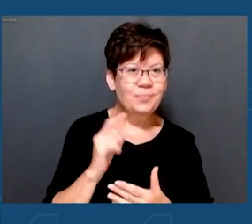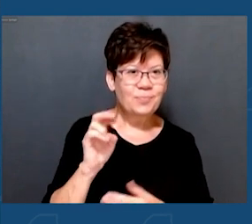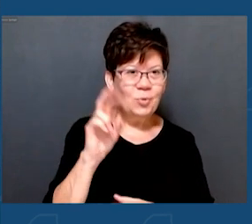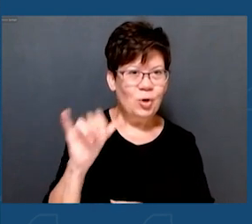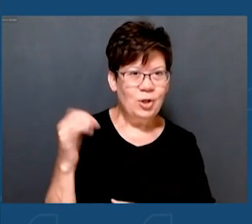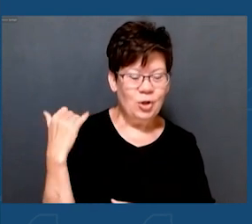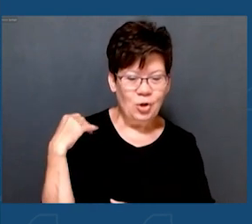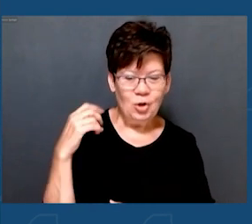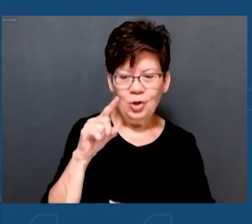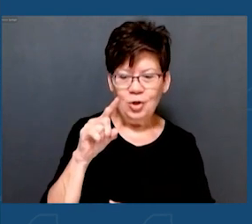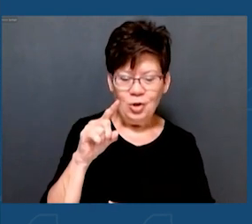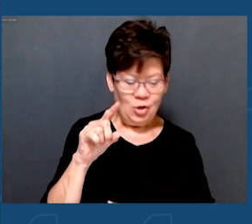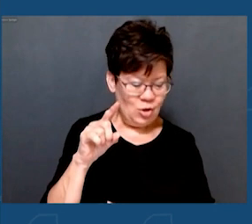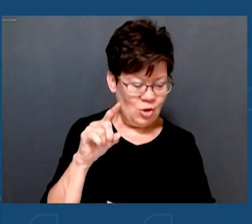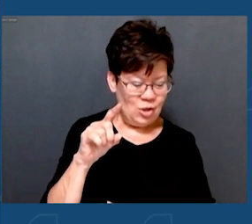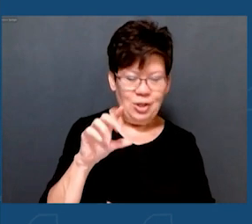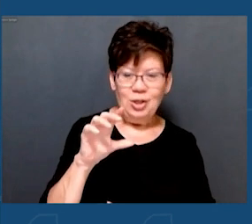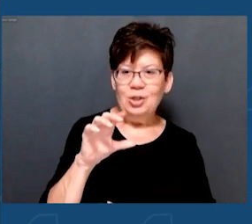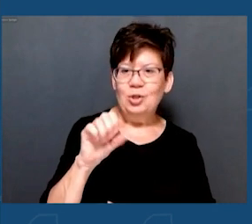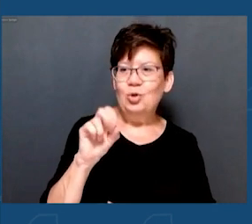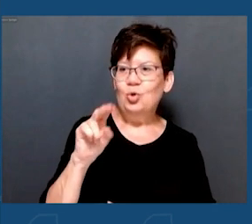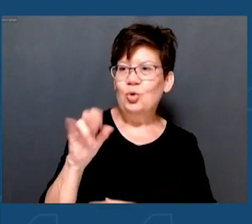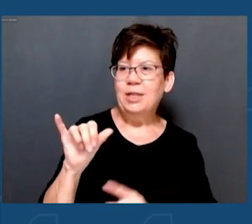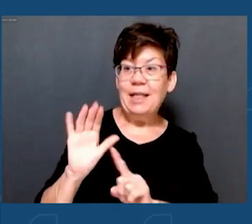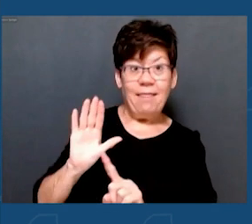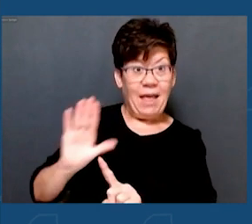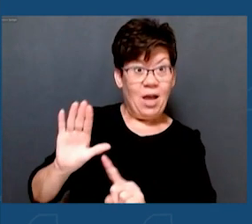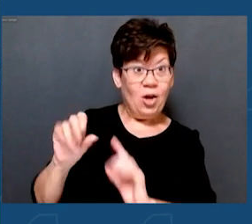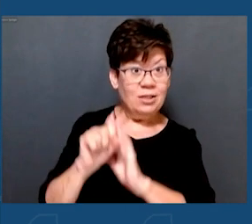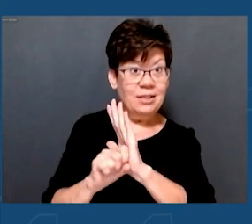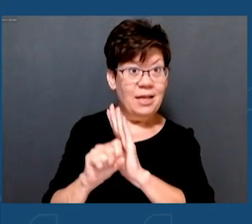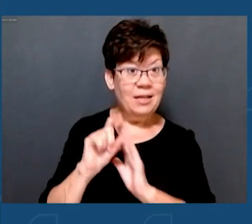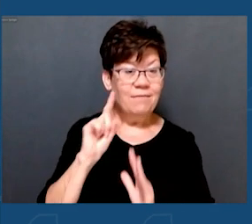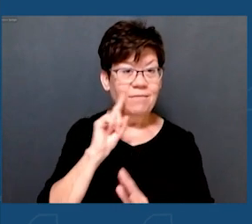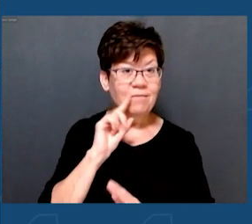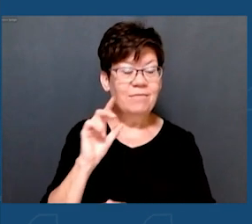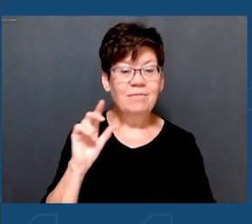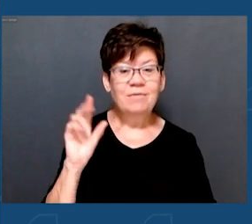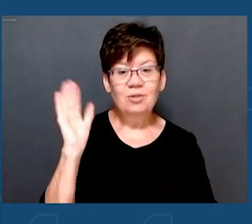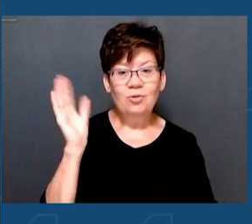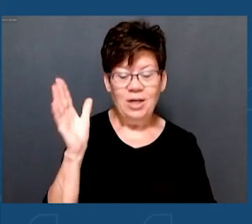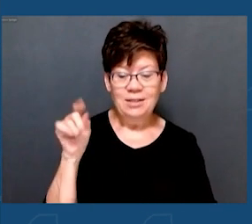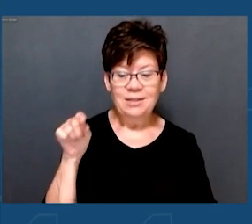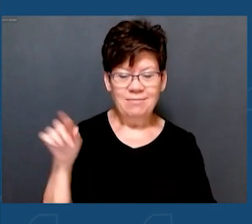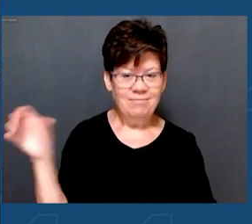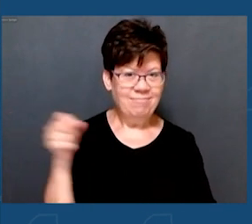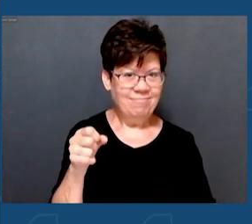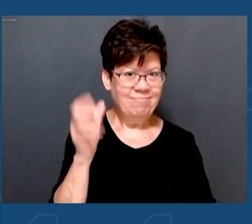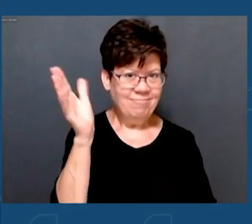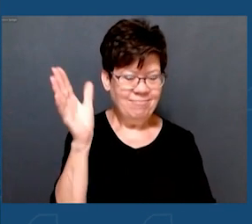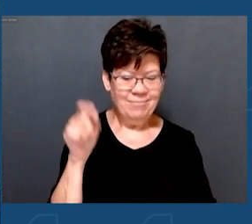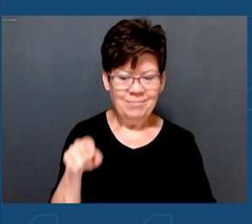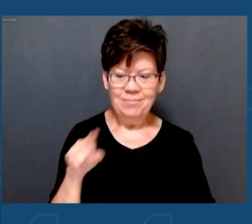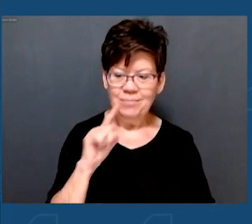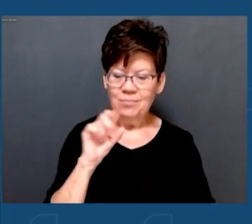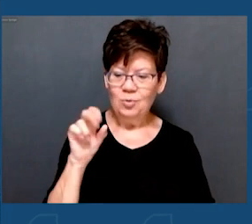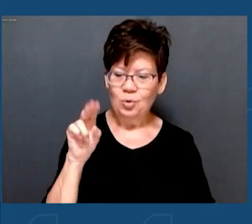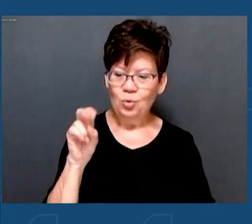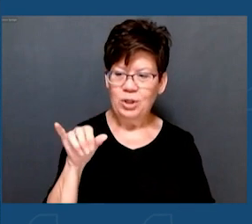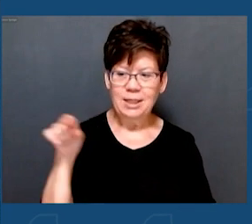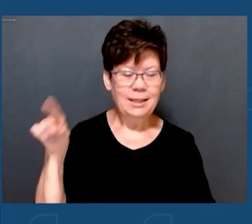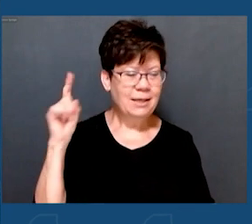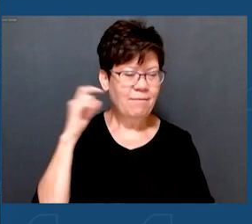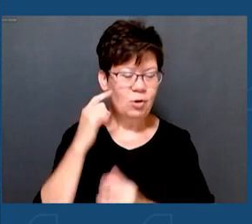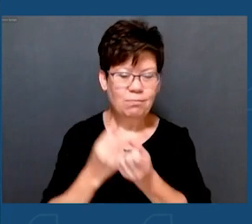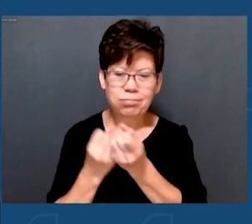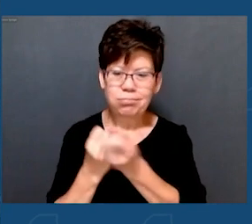SUNY's State of the University address. Governor Hochul has been an extraordinary champion of SUNY, and her commitment to